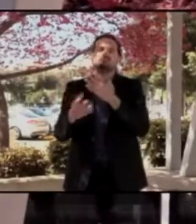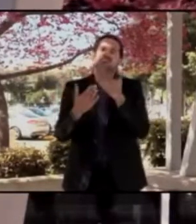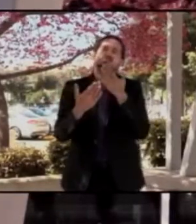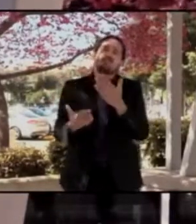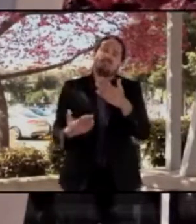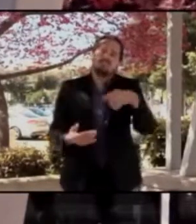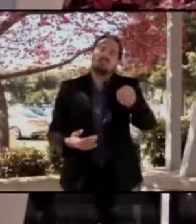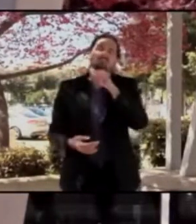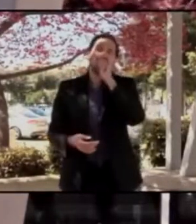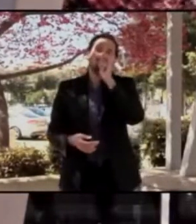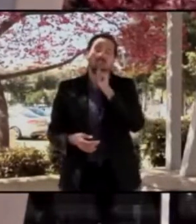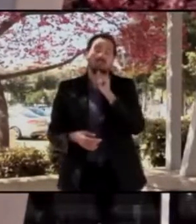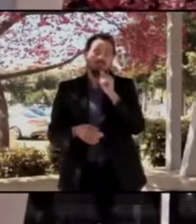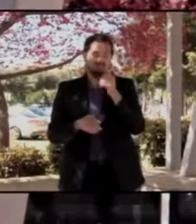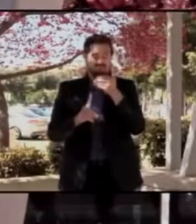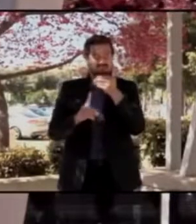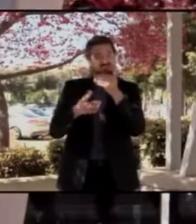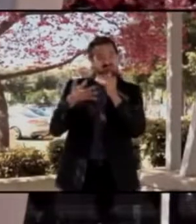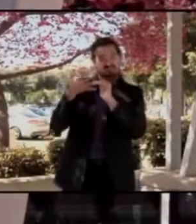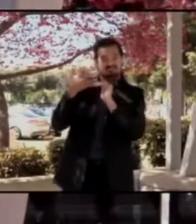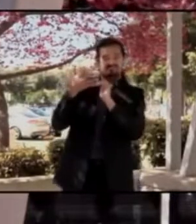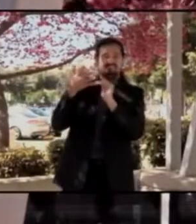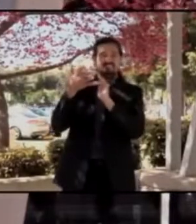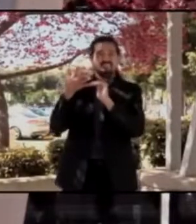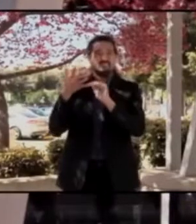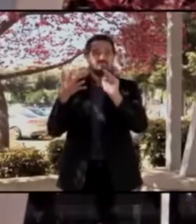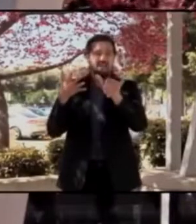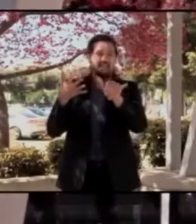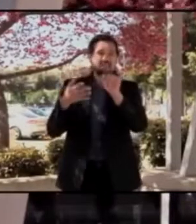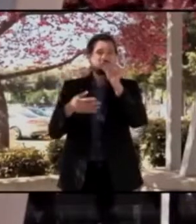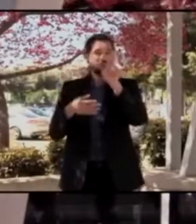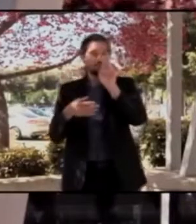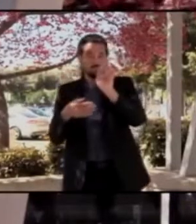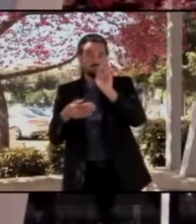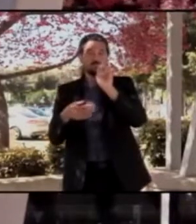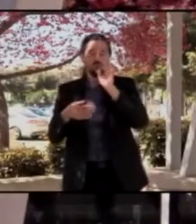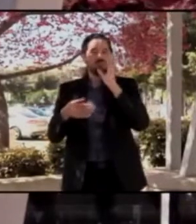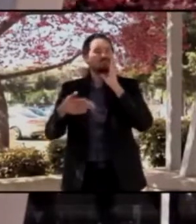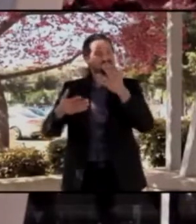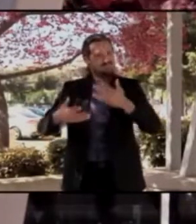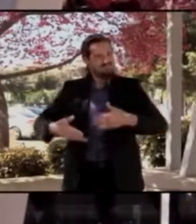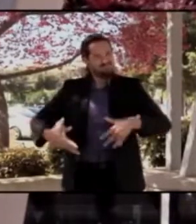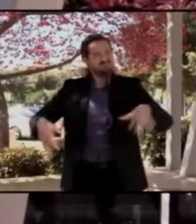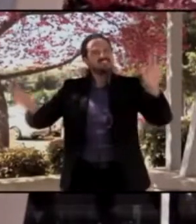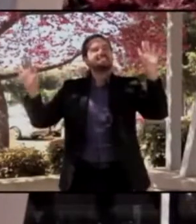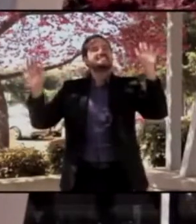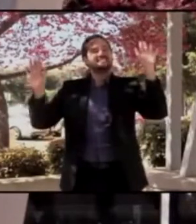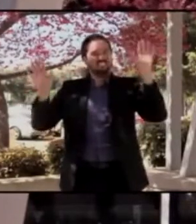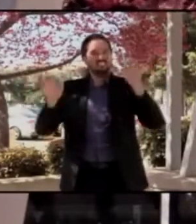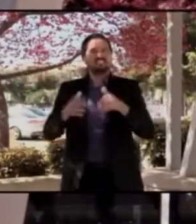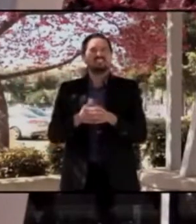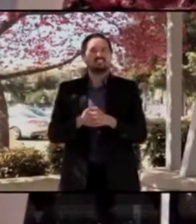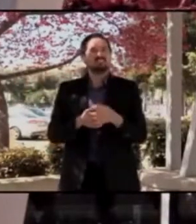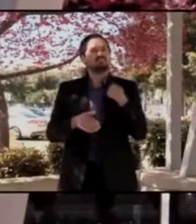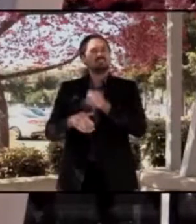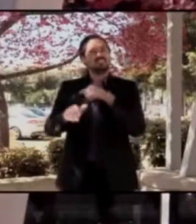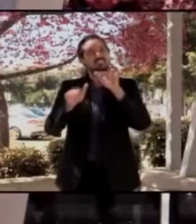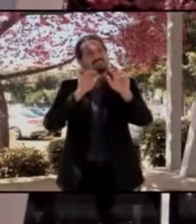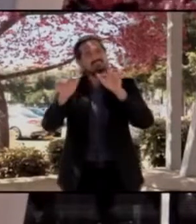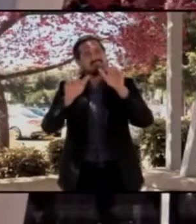urging everyone, please get vaccinated, especially those 16 and 17-year-olds who are